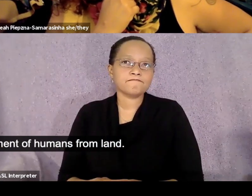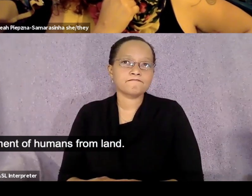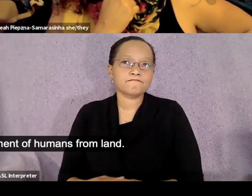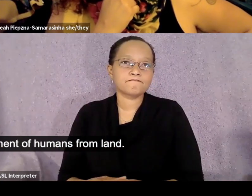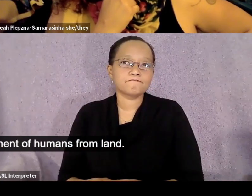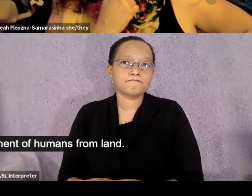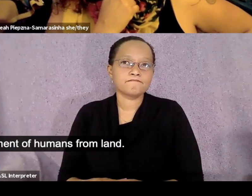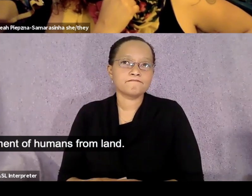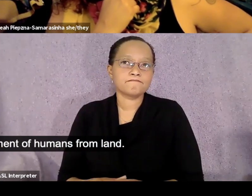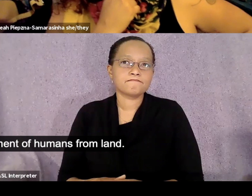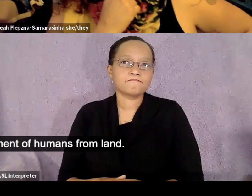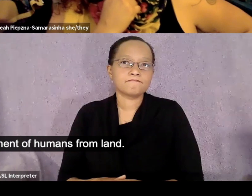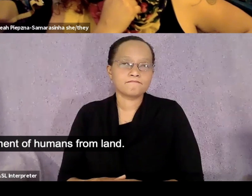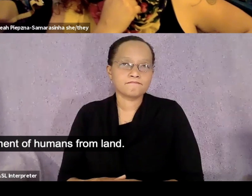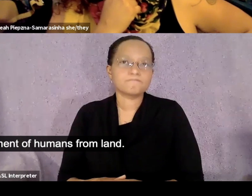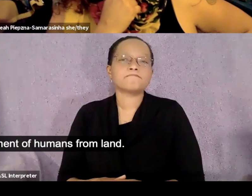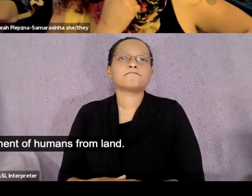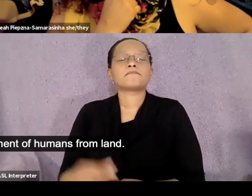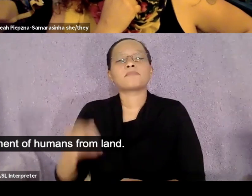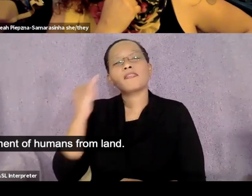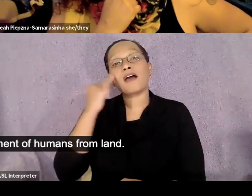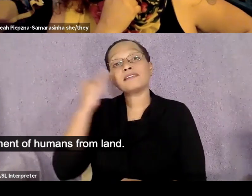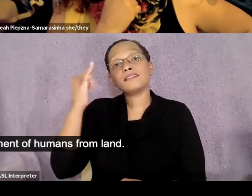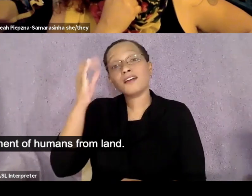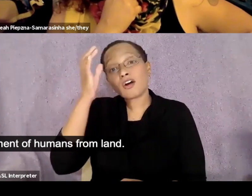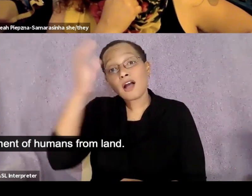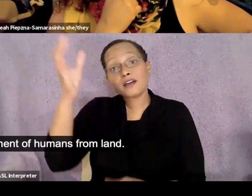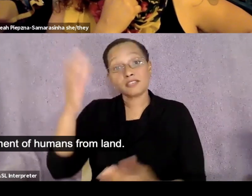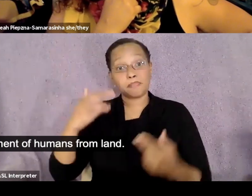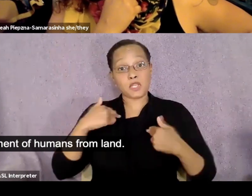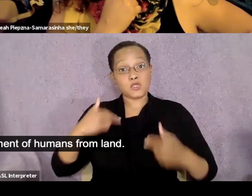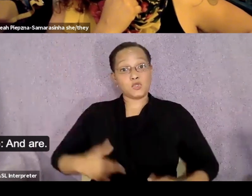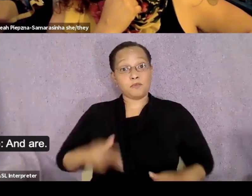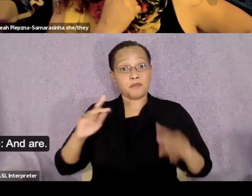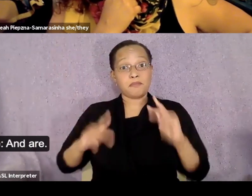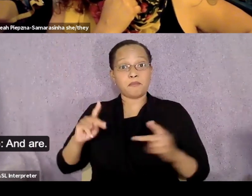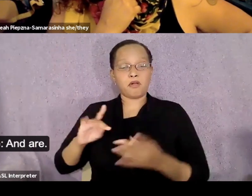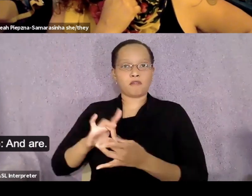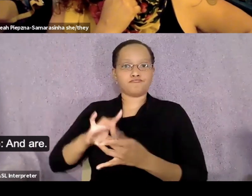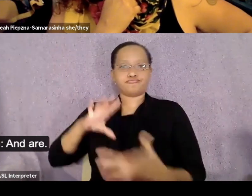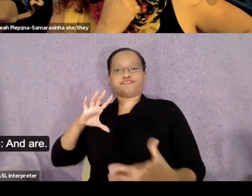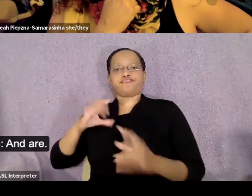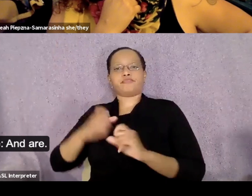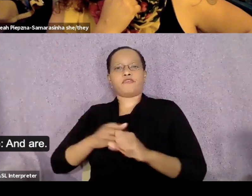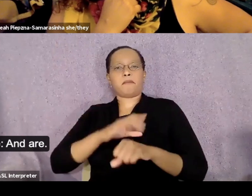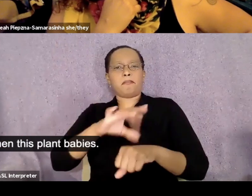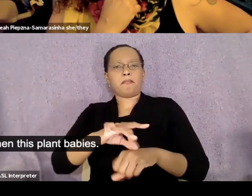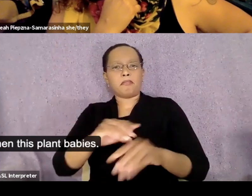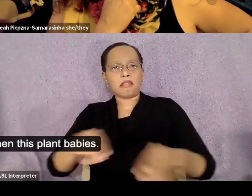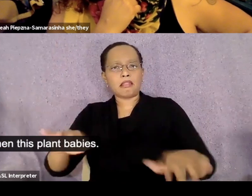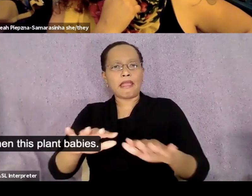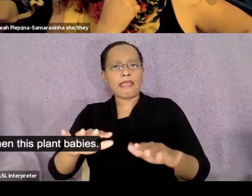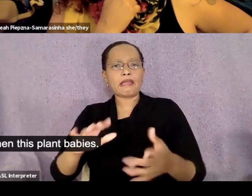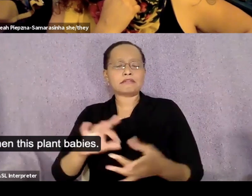the estrangement of humans from land and our, I think